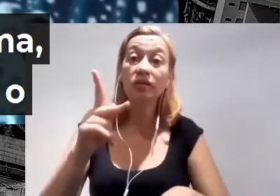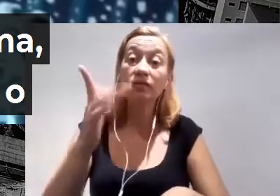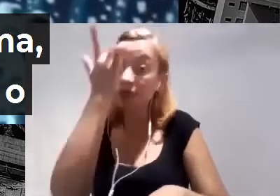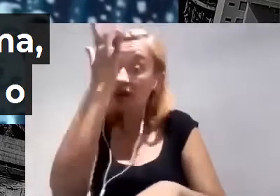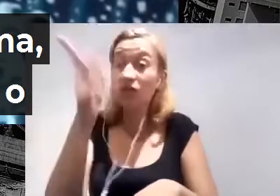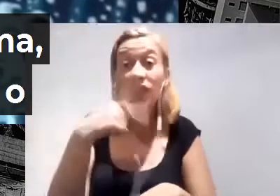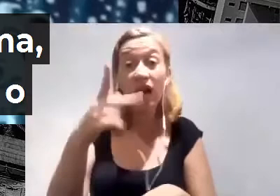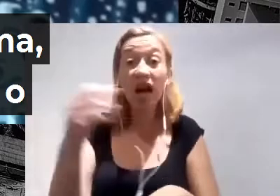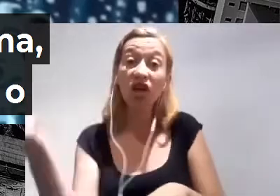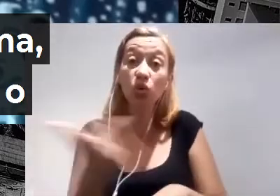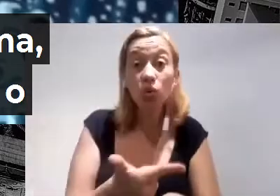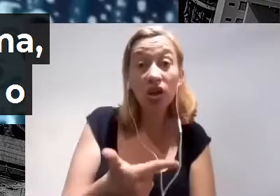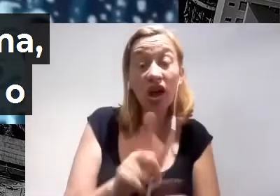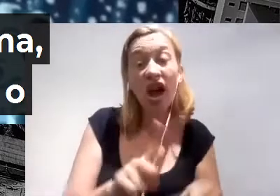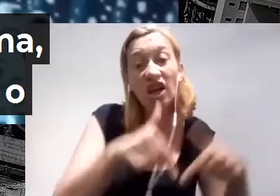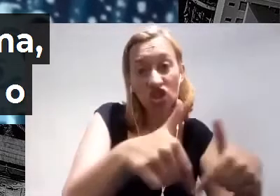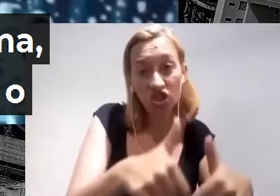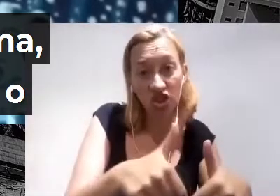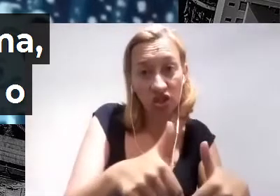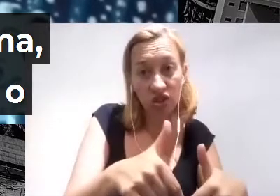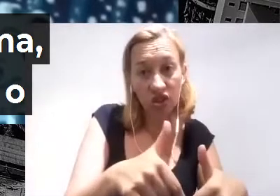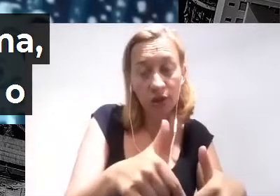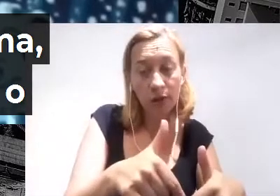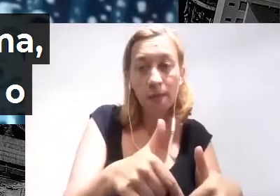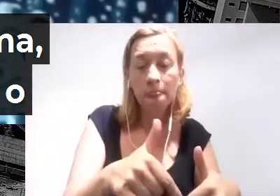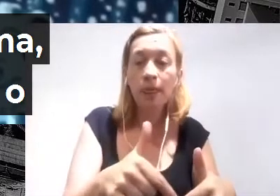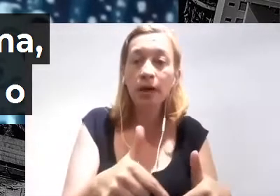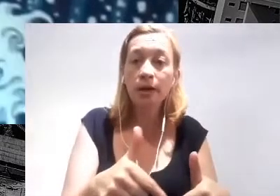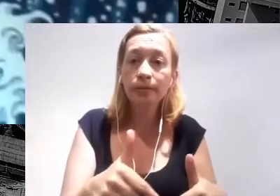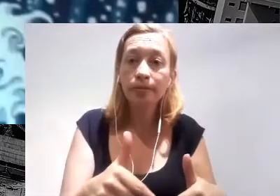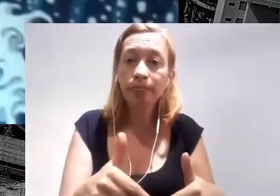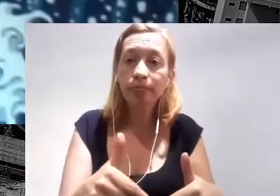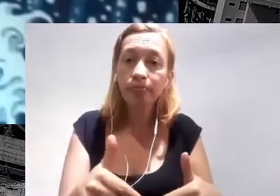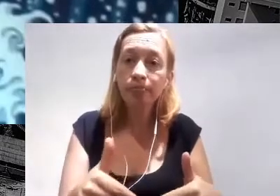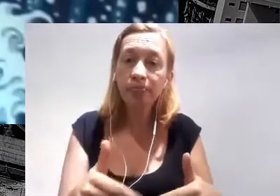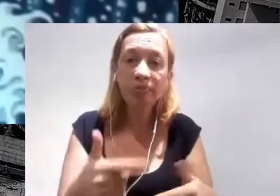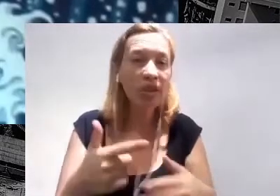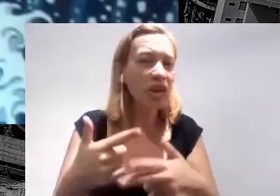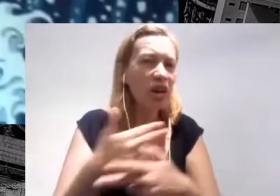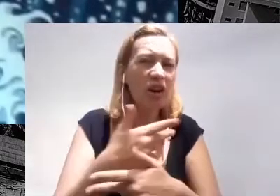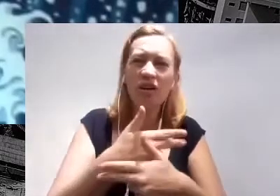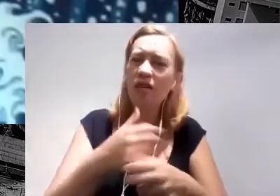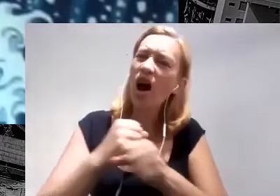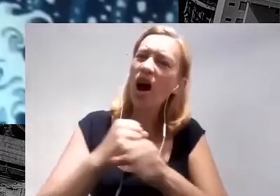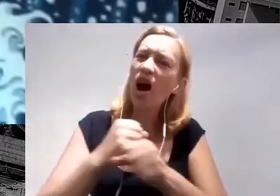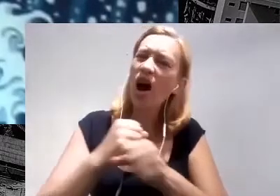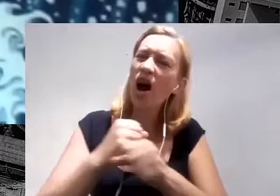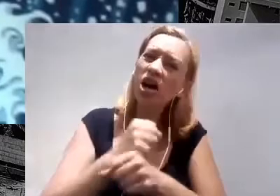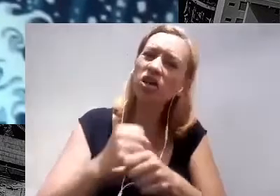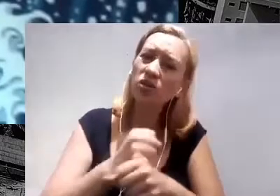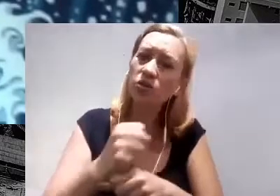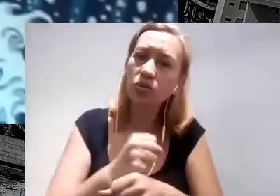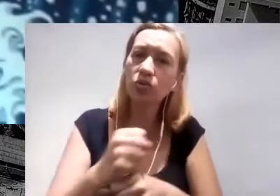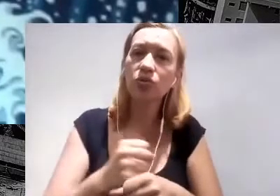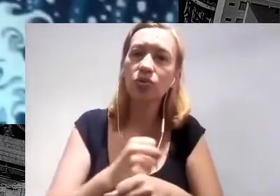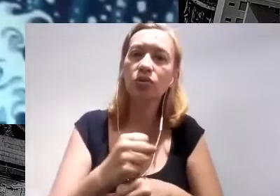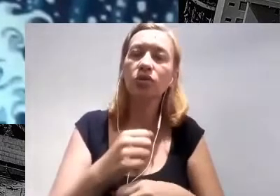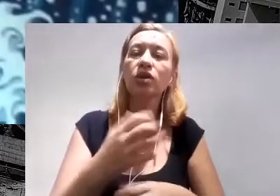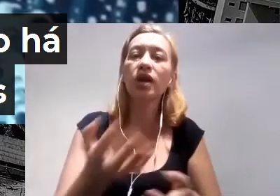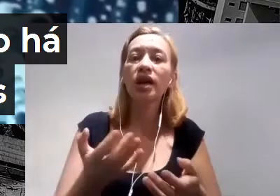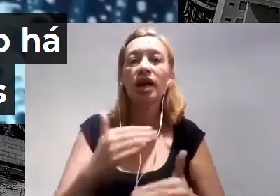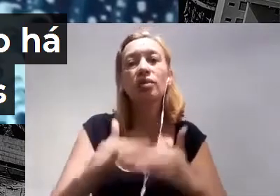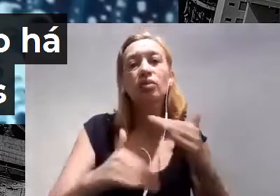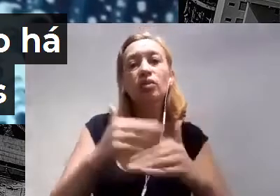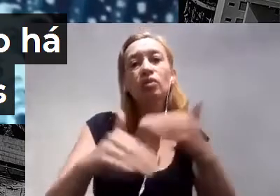Likewise, we have said for decades now that achieving sustainable development is going to require integrated